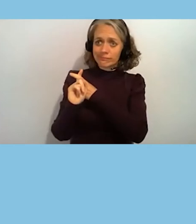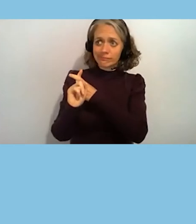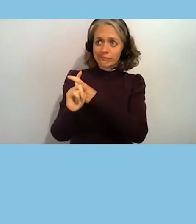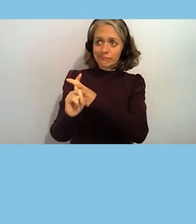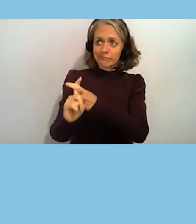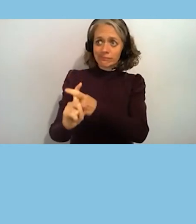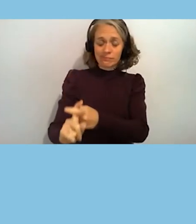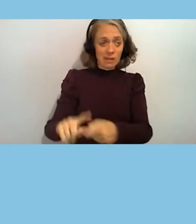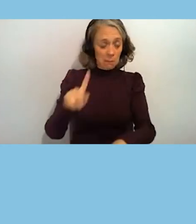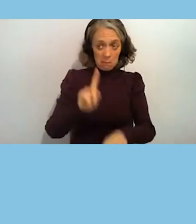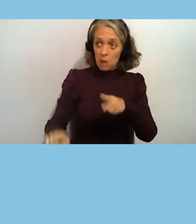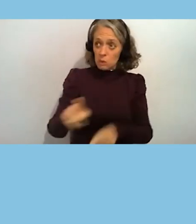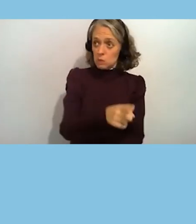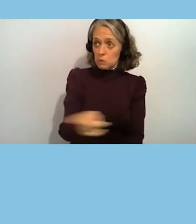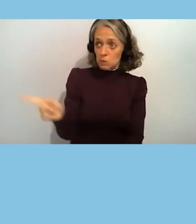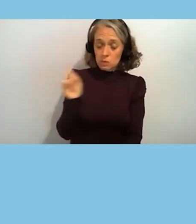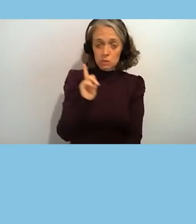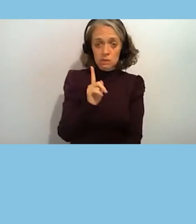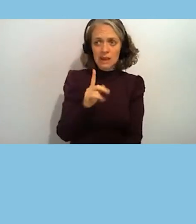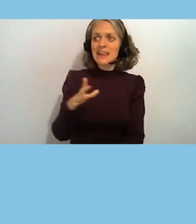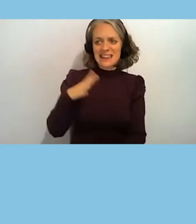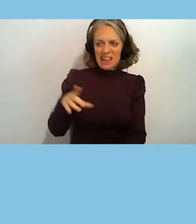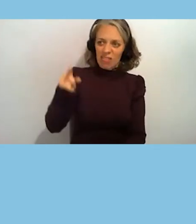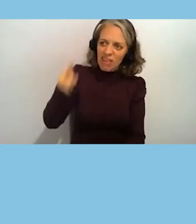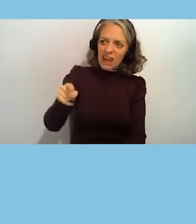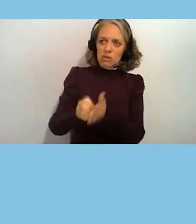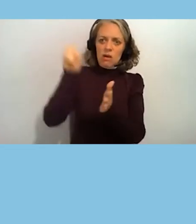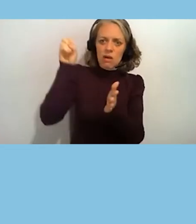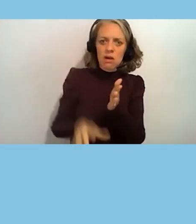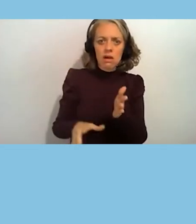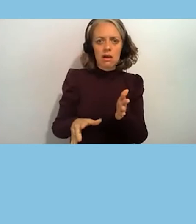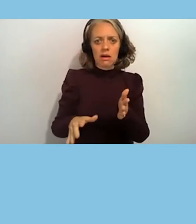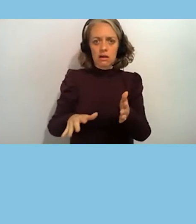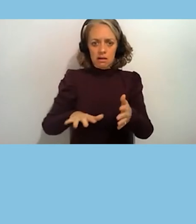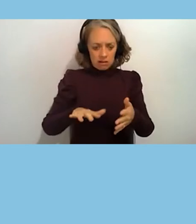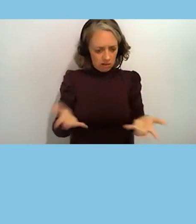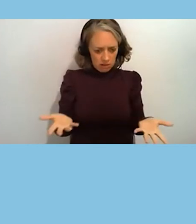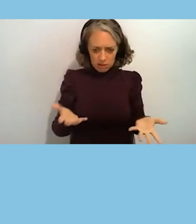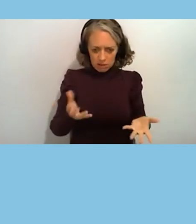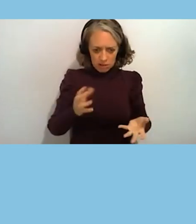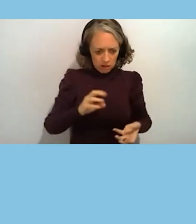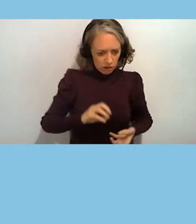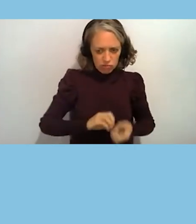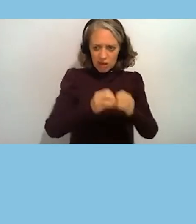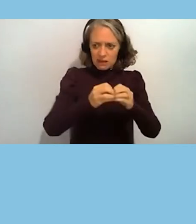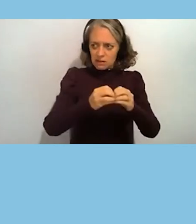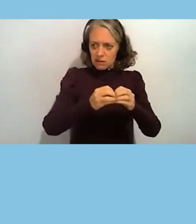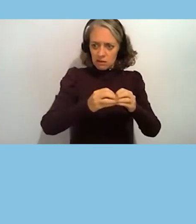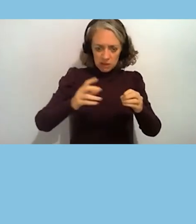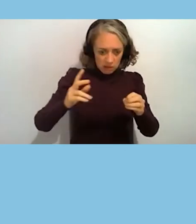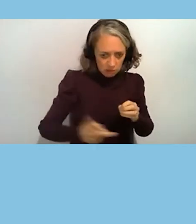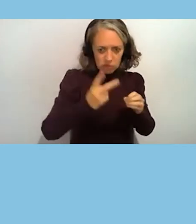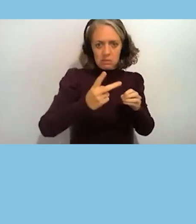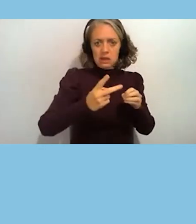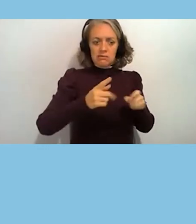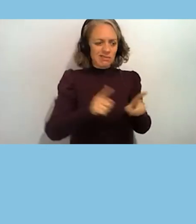dominant. It needs to be disturbed, or else a creation of any sort is reduced to a reproduction of just the way